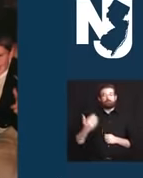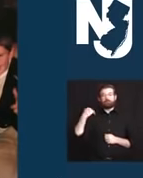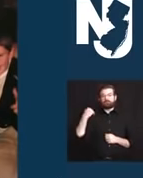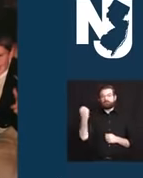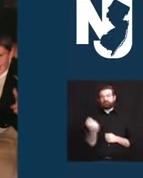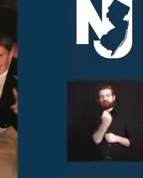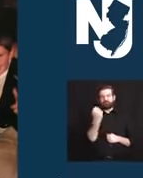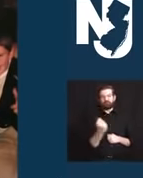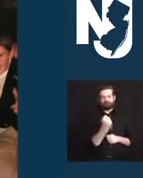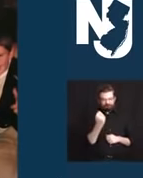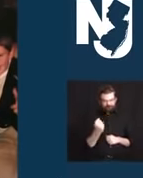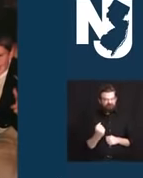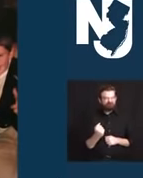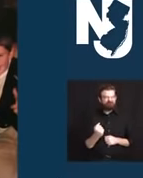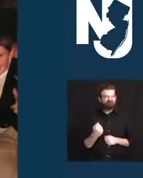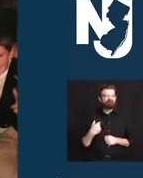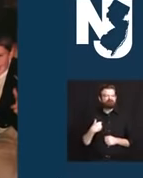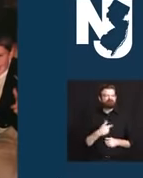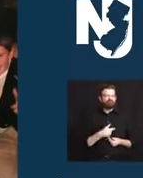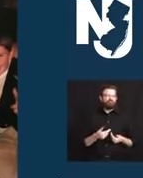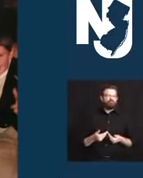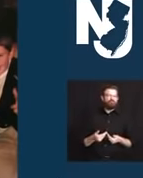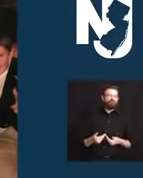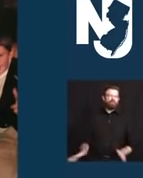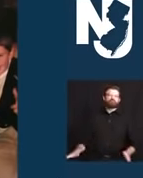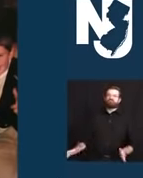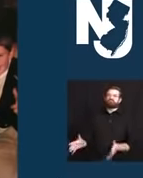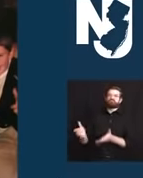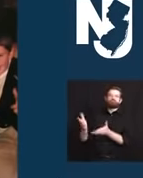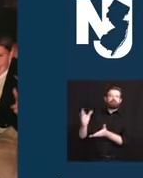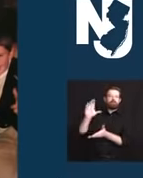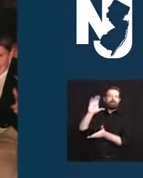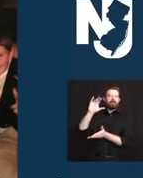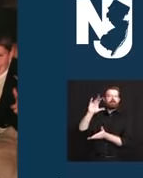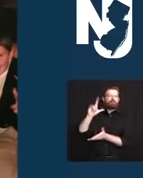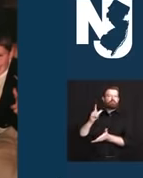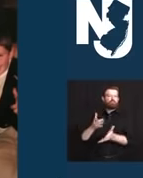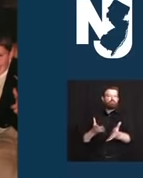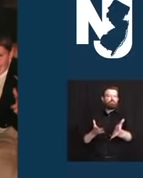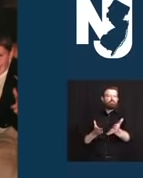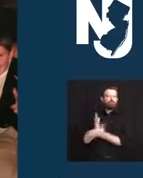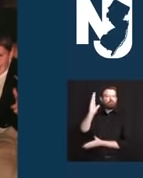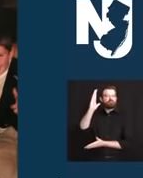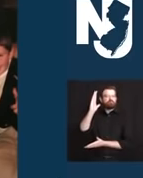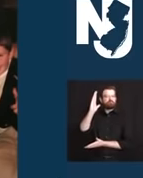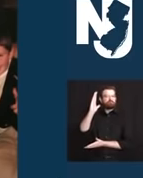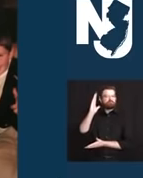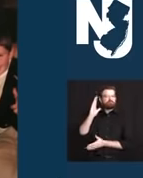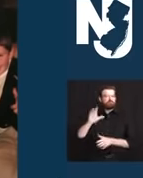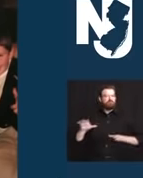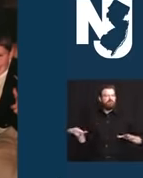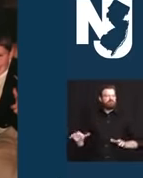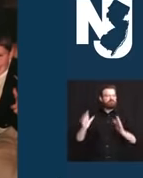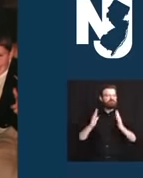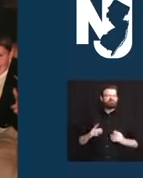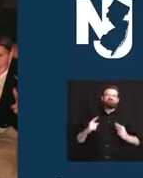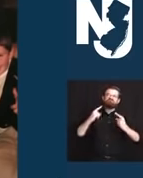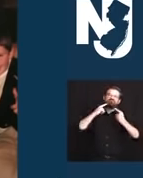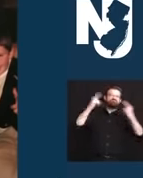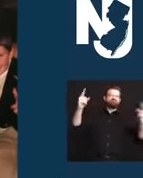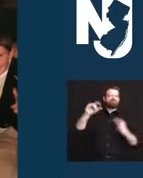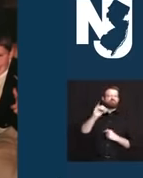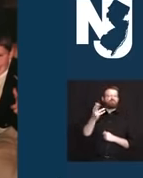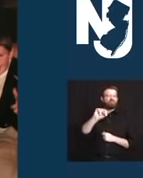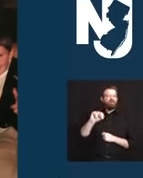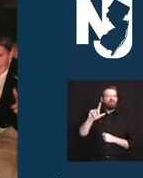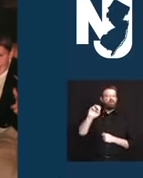passing of civil rights icon and Georgia Congressman John Lewis. Throughout his 60 years fighting for the rights of